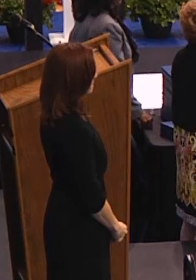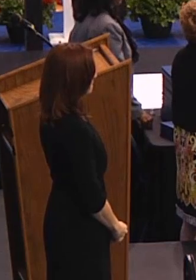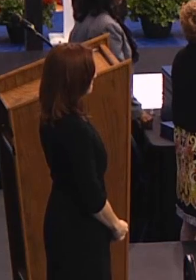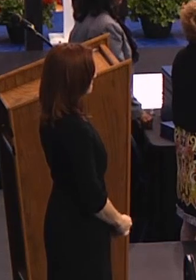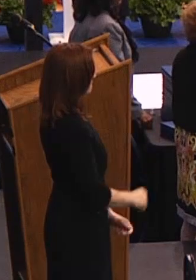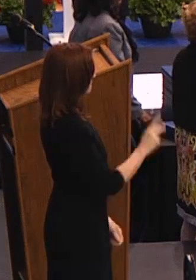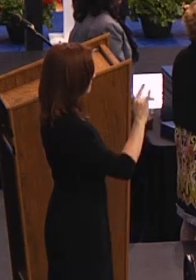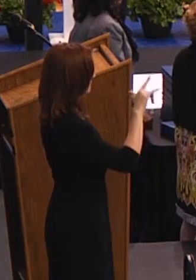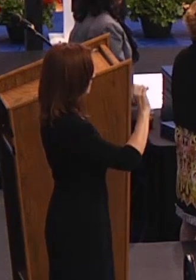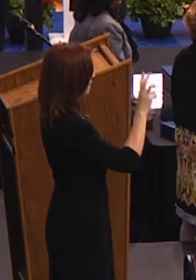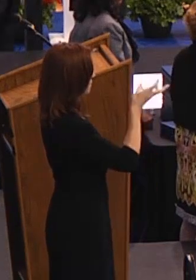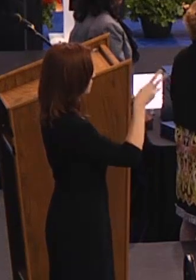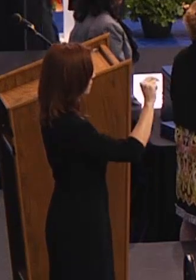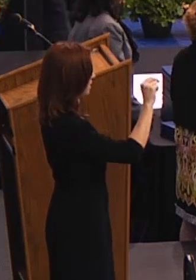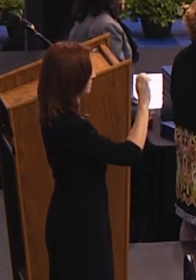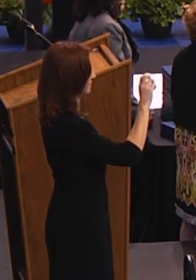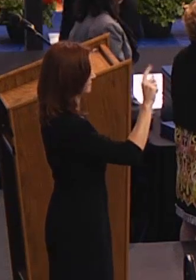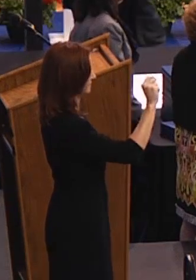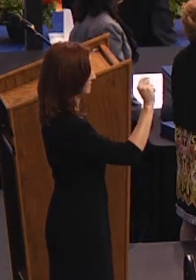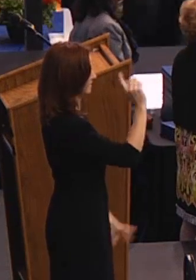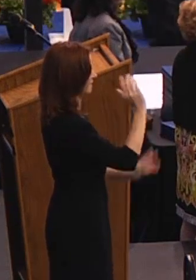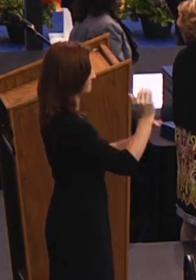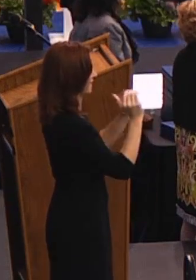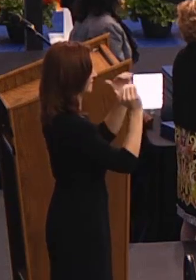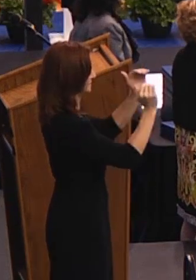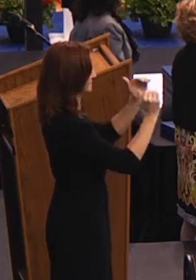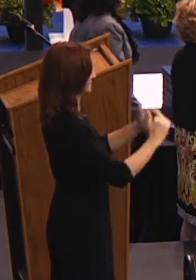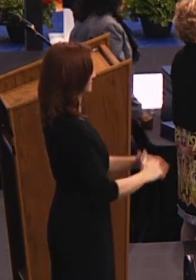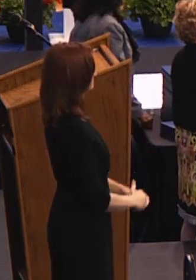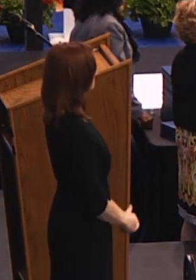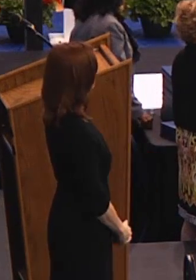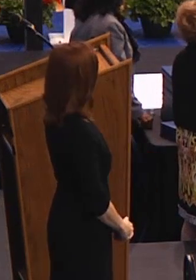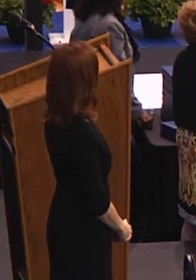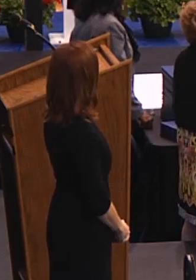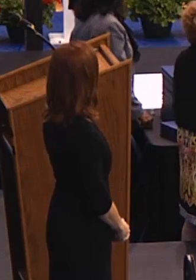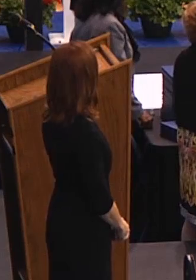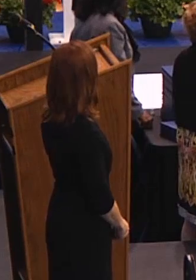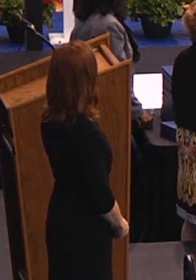Kyle Wayne Brown, EMT Advanced.